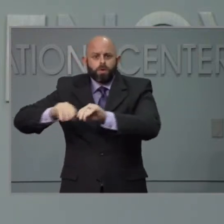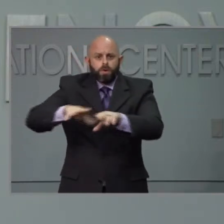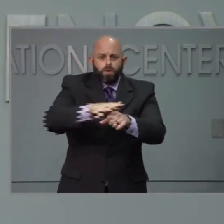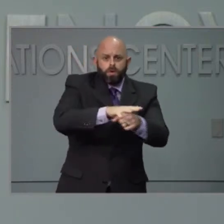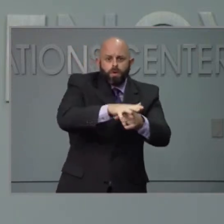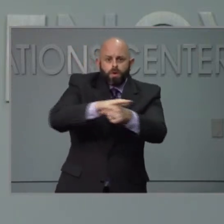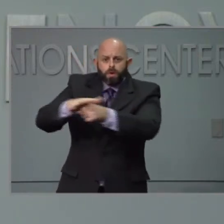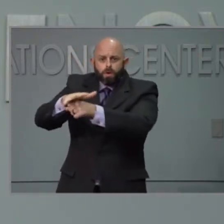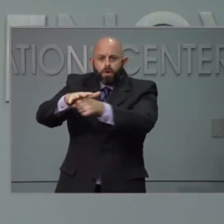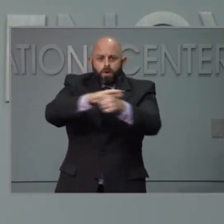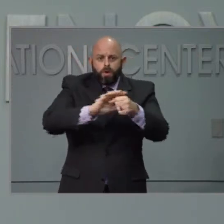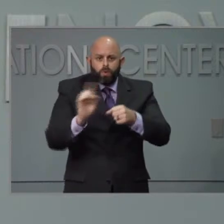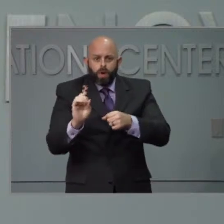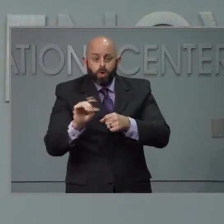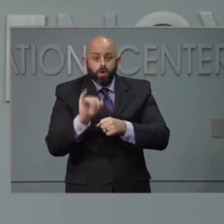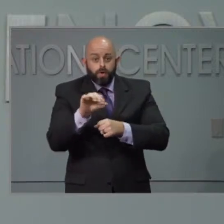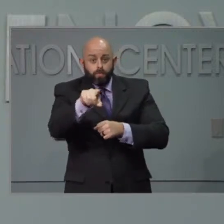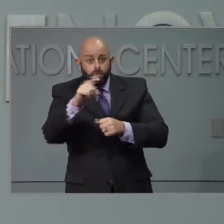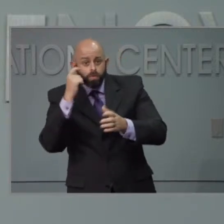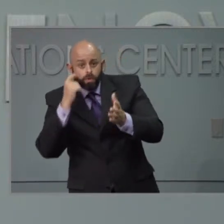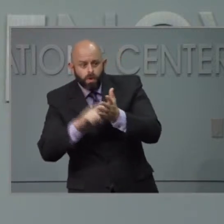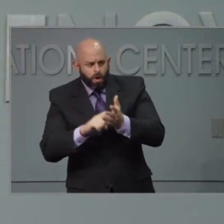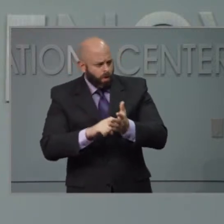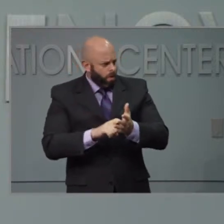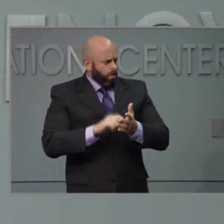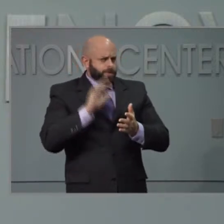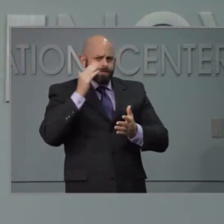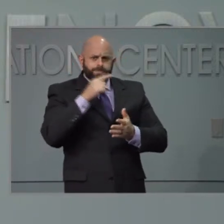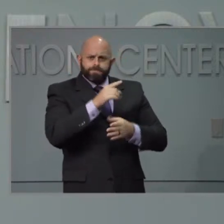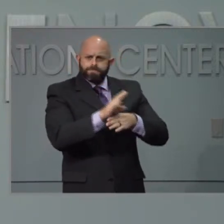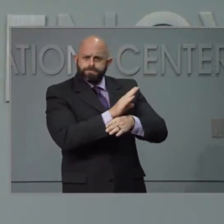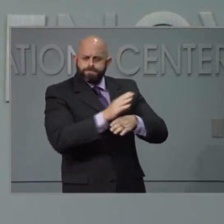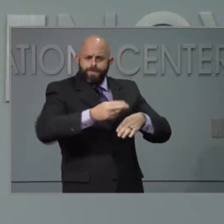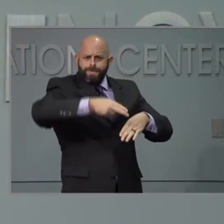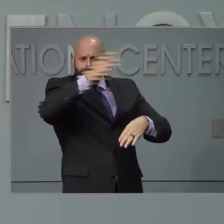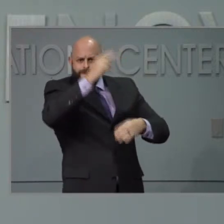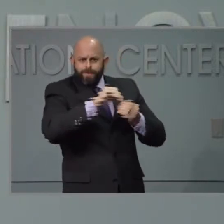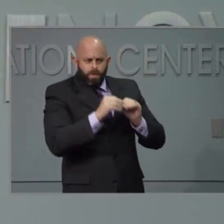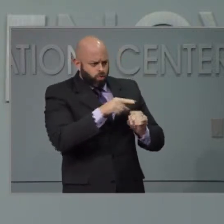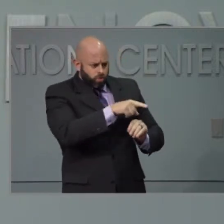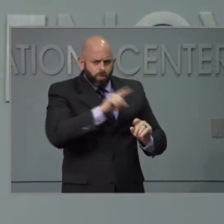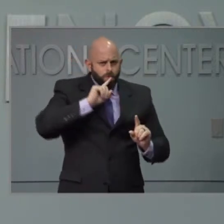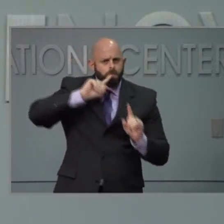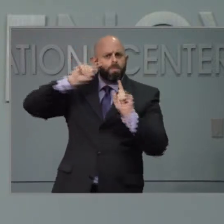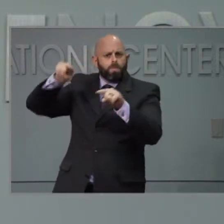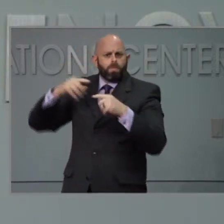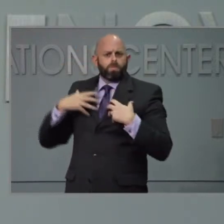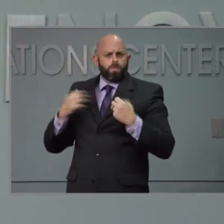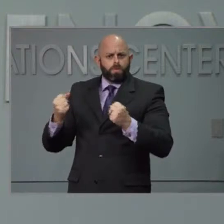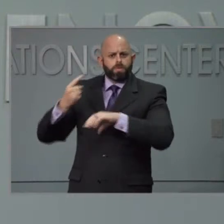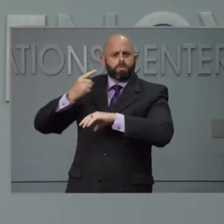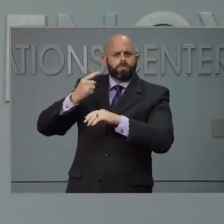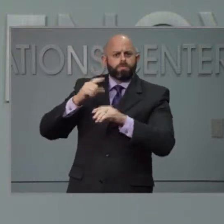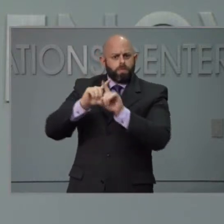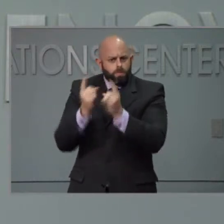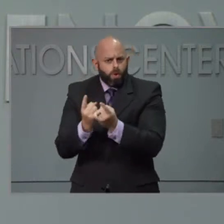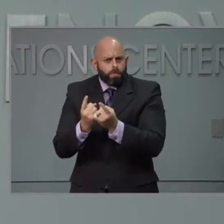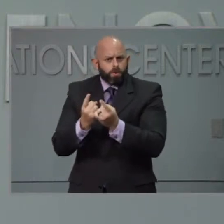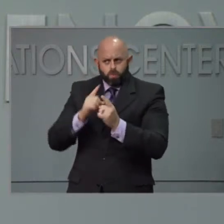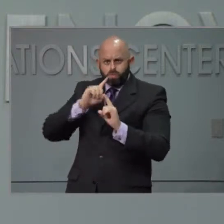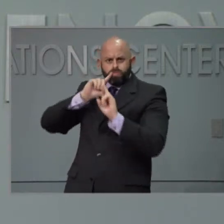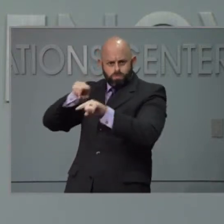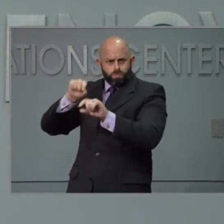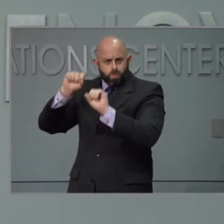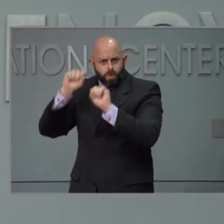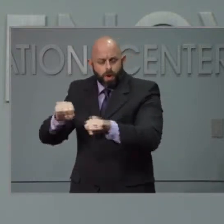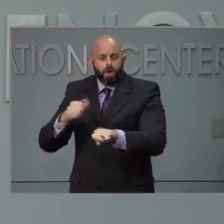local health department, because we want to work with you. We want to make sure we are breaking that chain of transmission, and there are things we